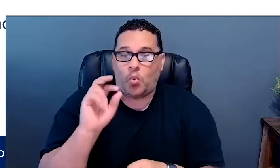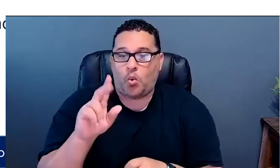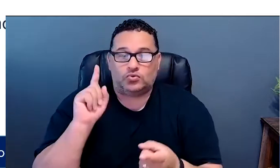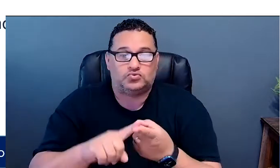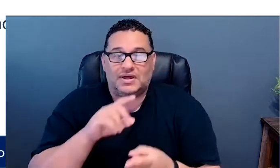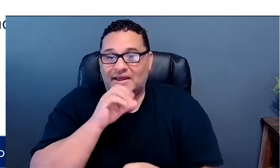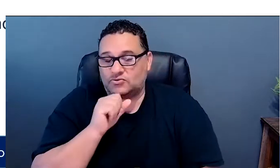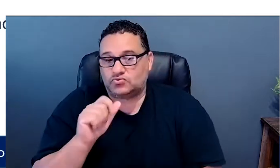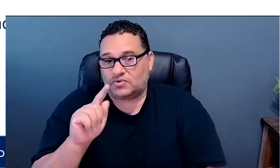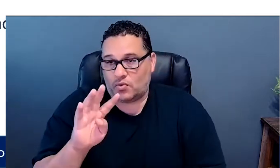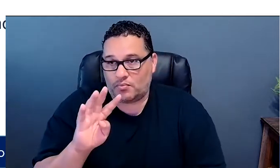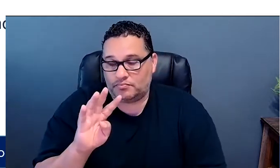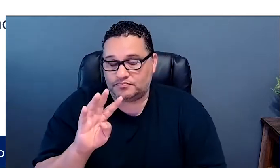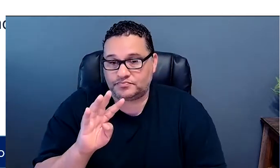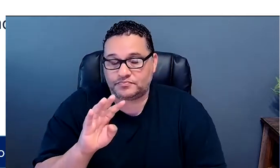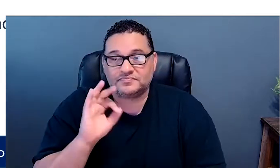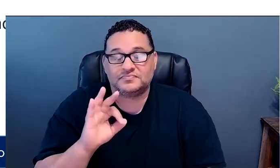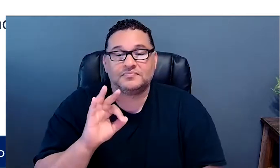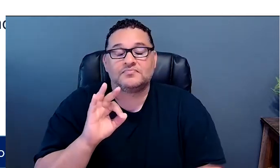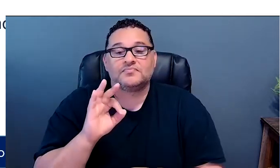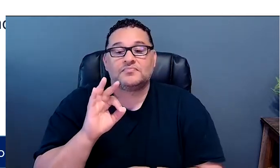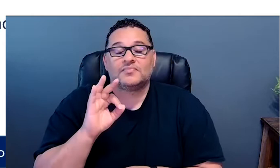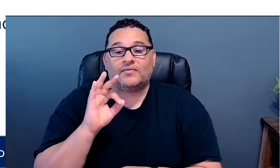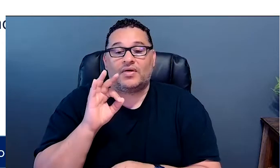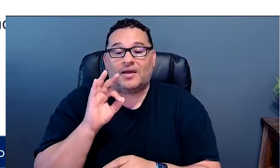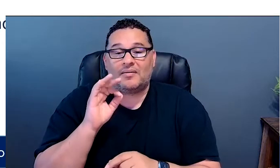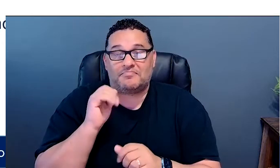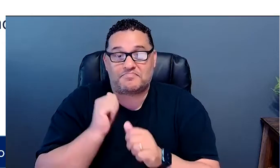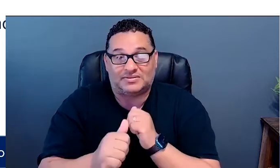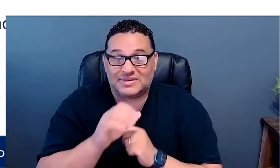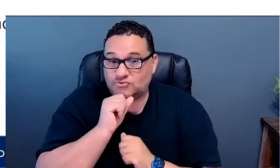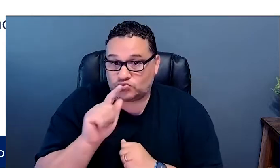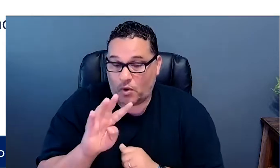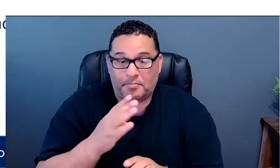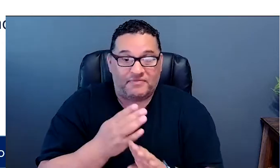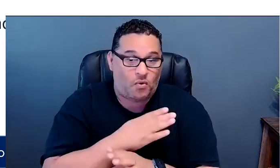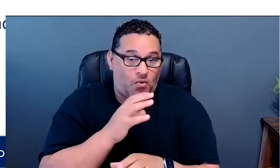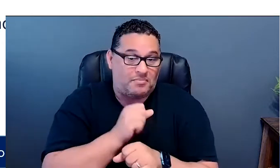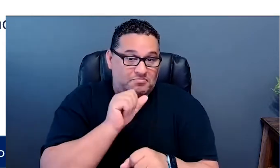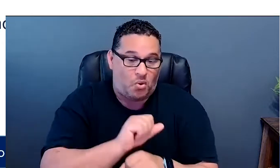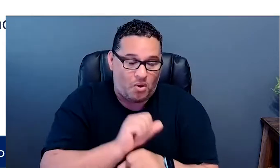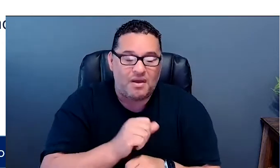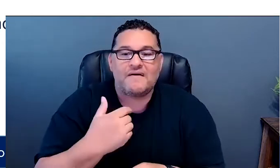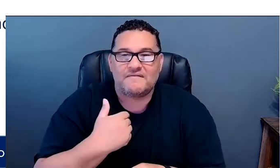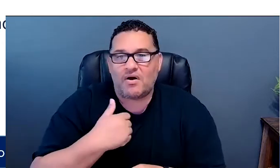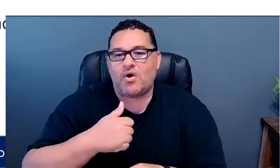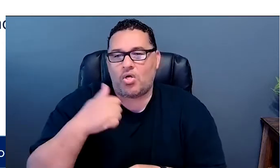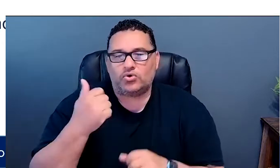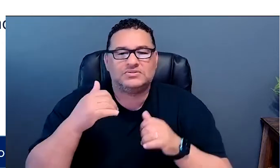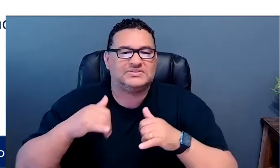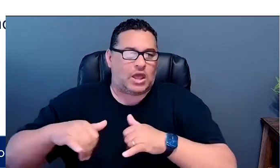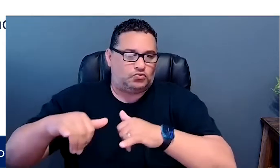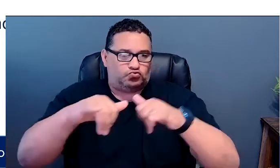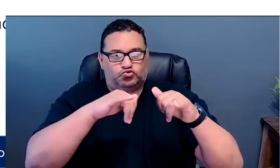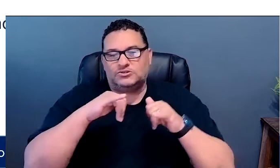reach the age of 24 before they get employed, there are other standards for how